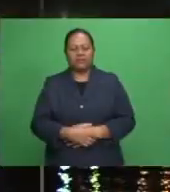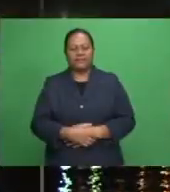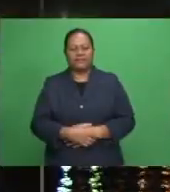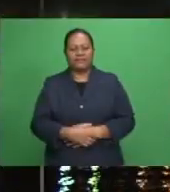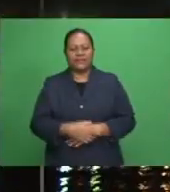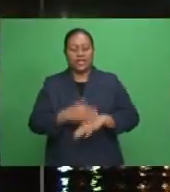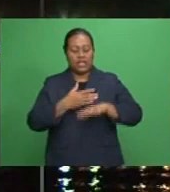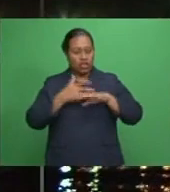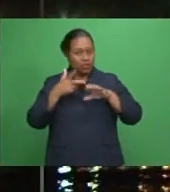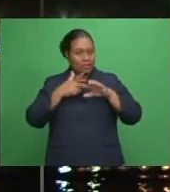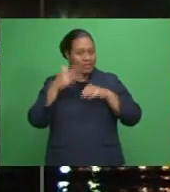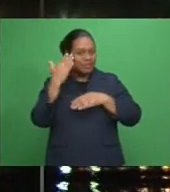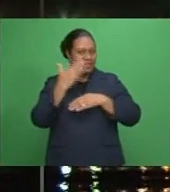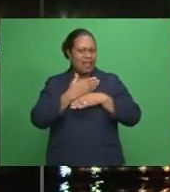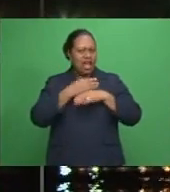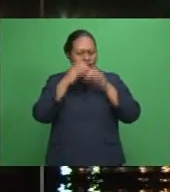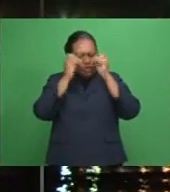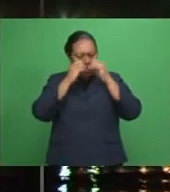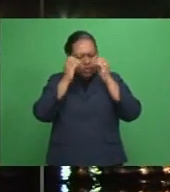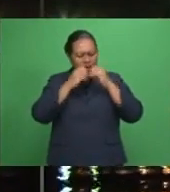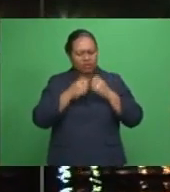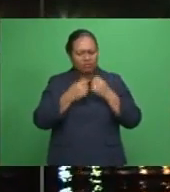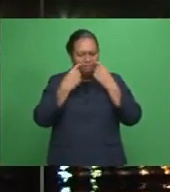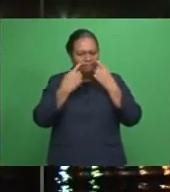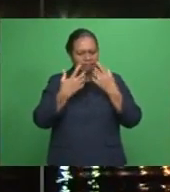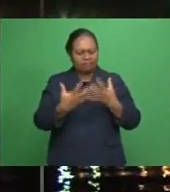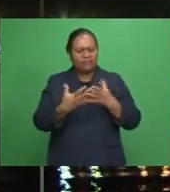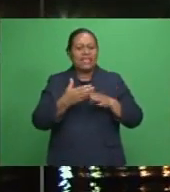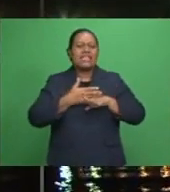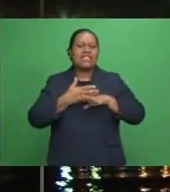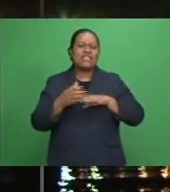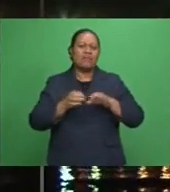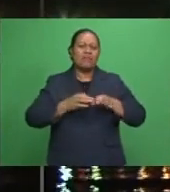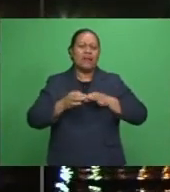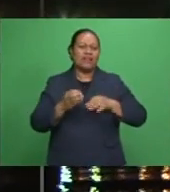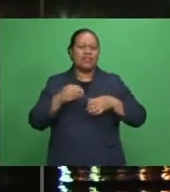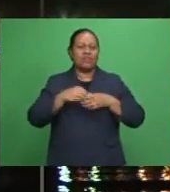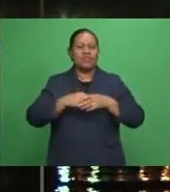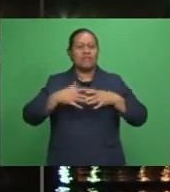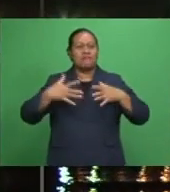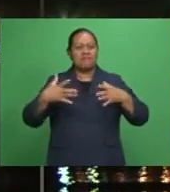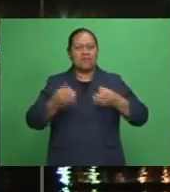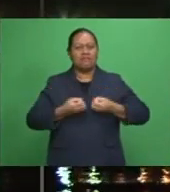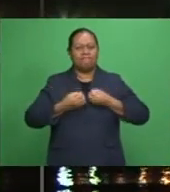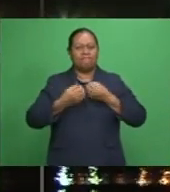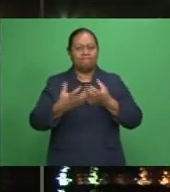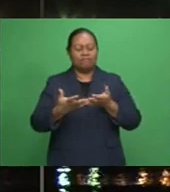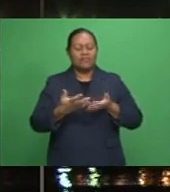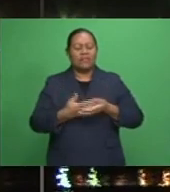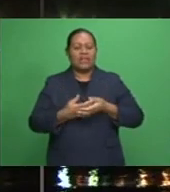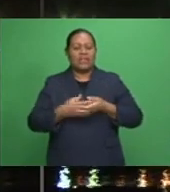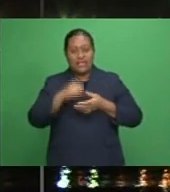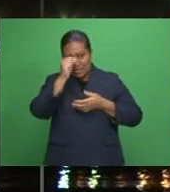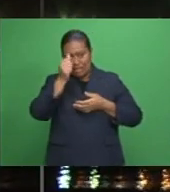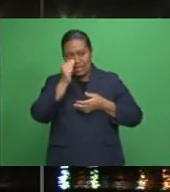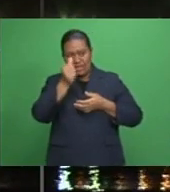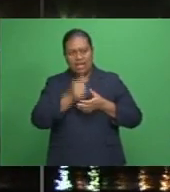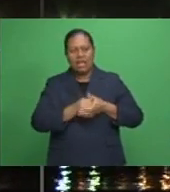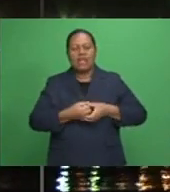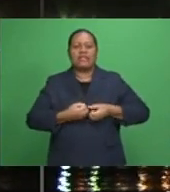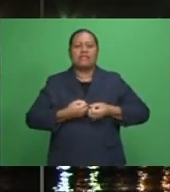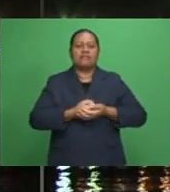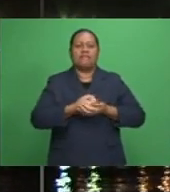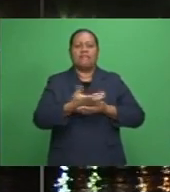In new media tonight, Google has unveiled its newest plans. They include its biggest investment yet in India, saying it will spend $10